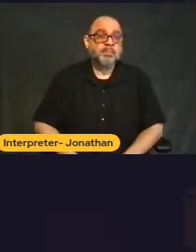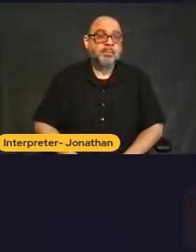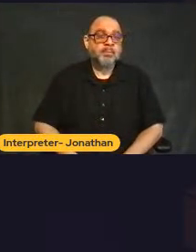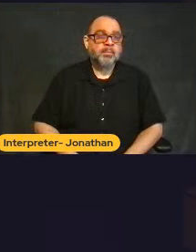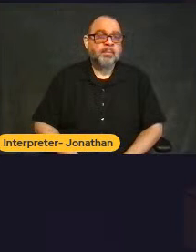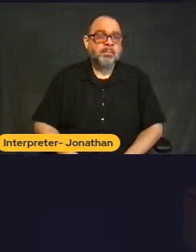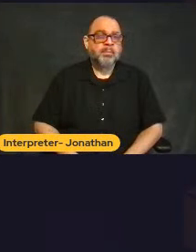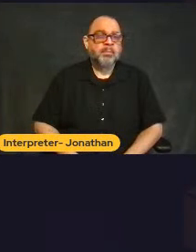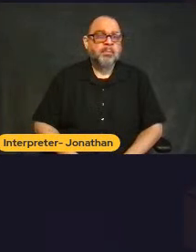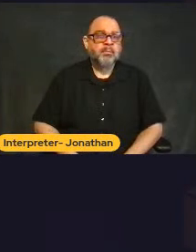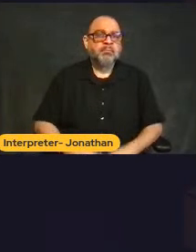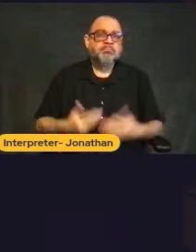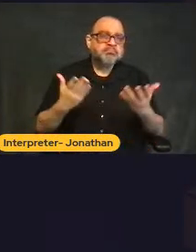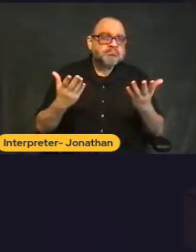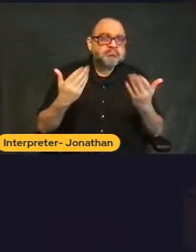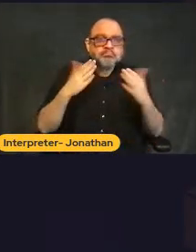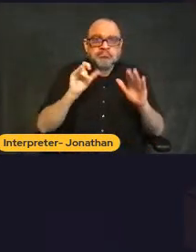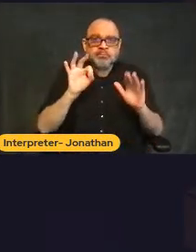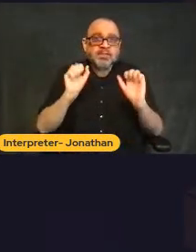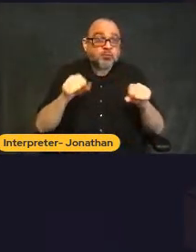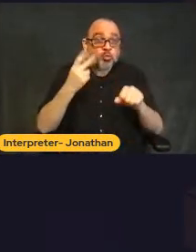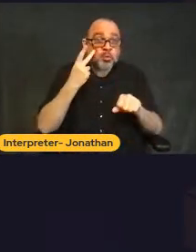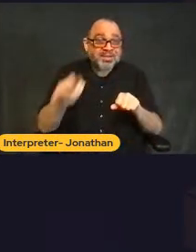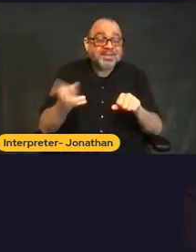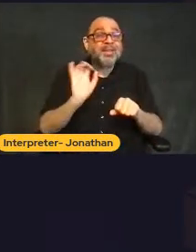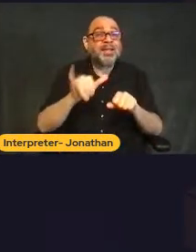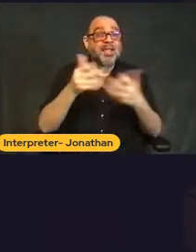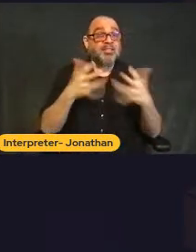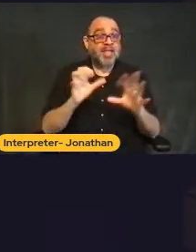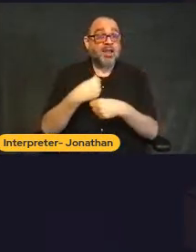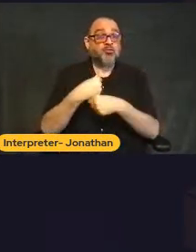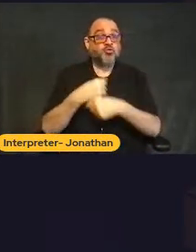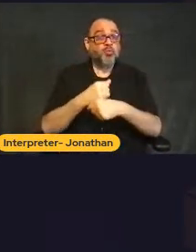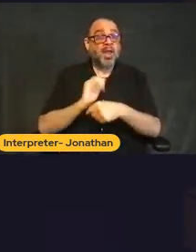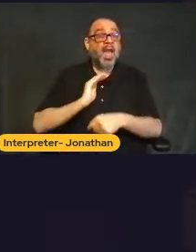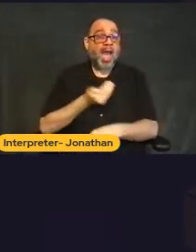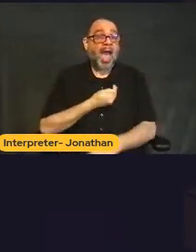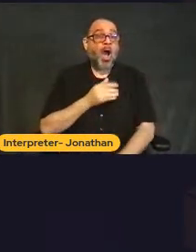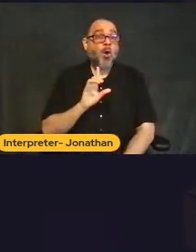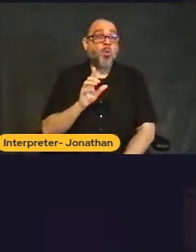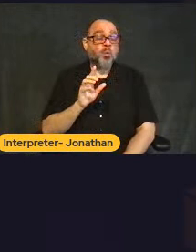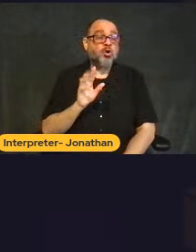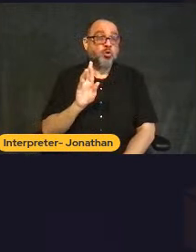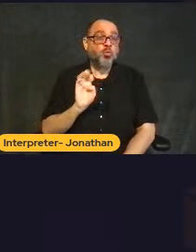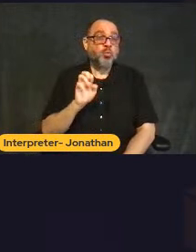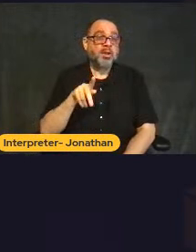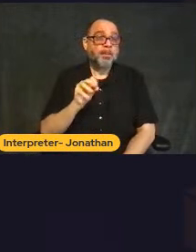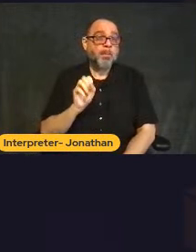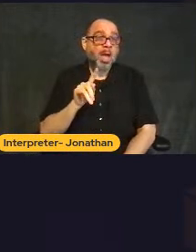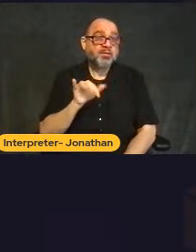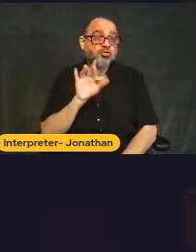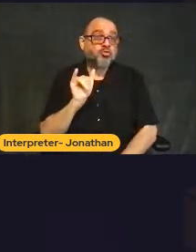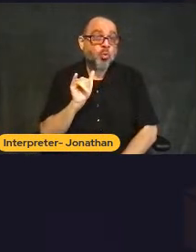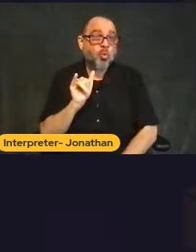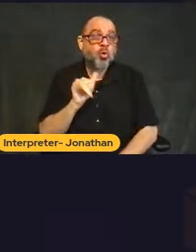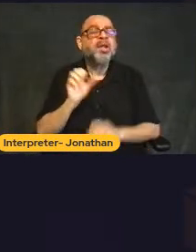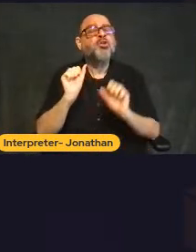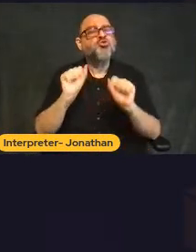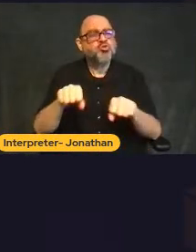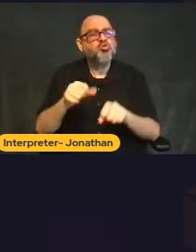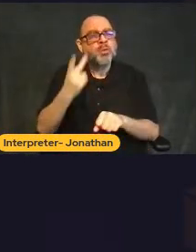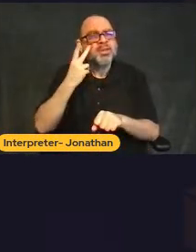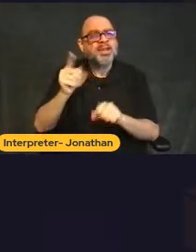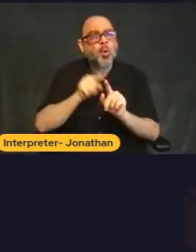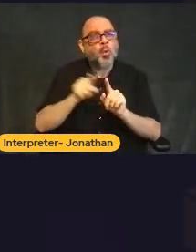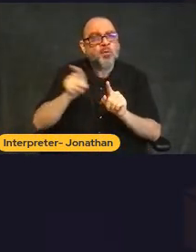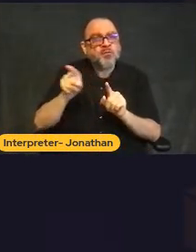So as you can see, it has created our repository. We can see it over here, Amplify